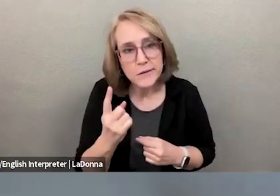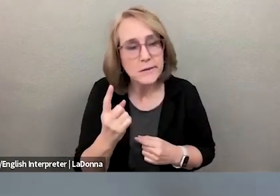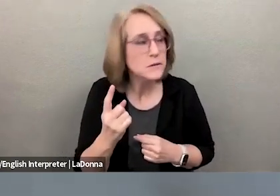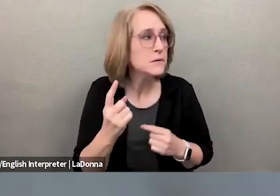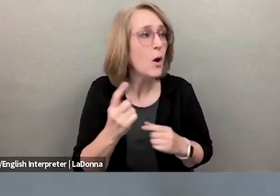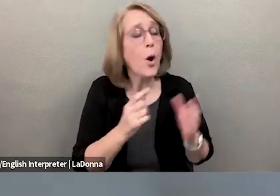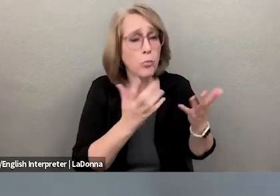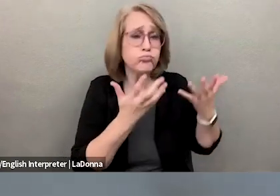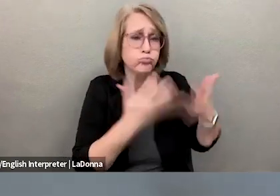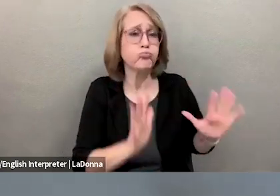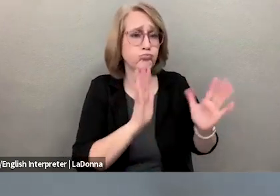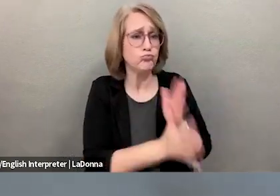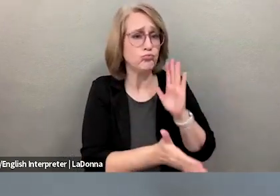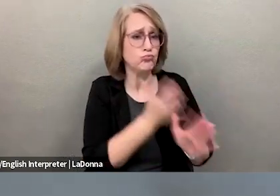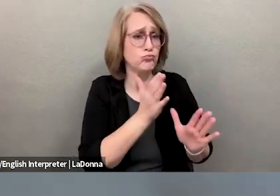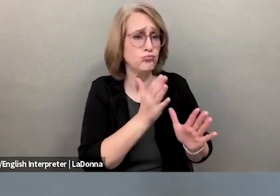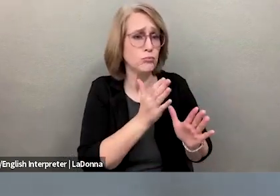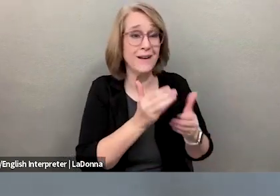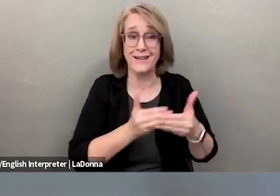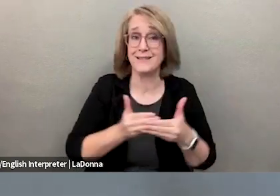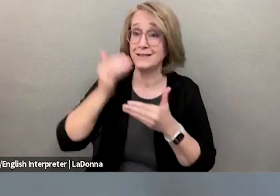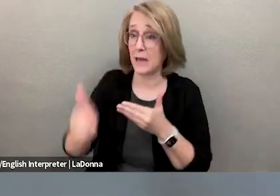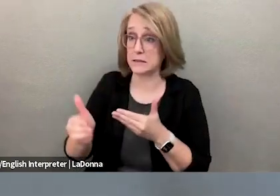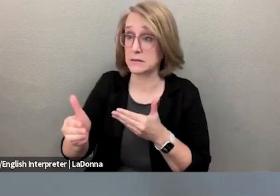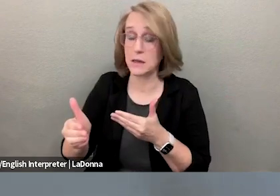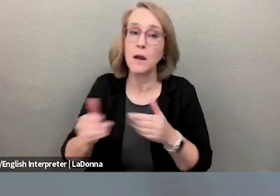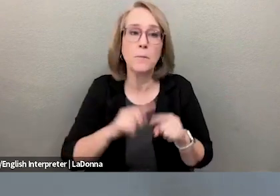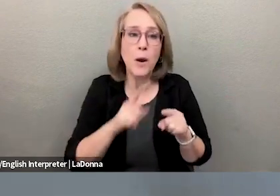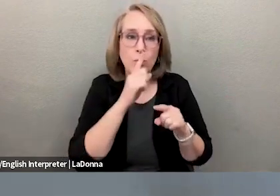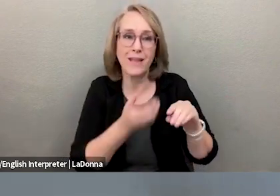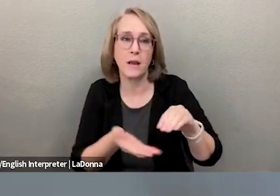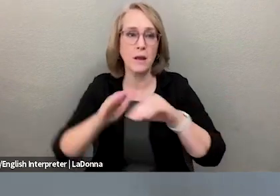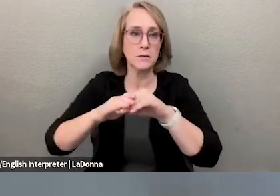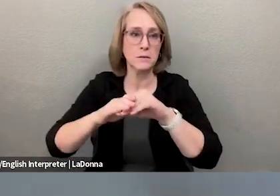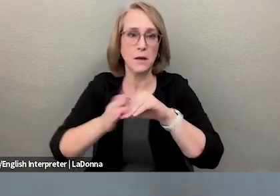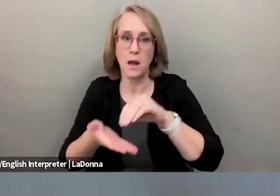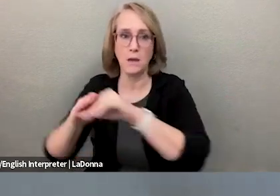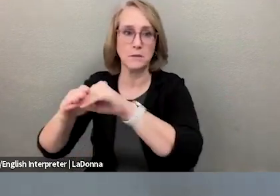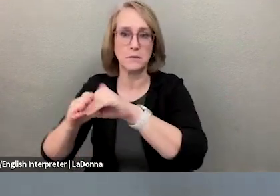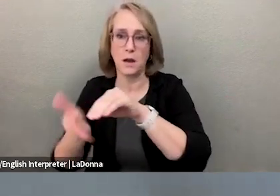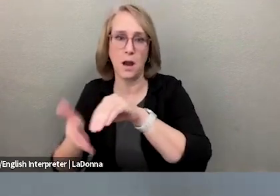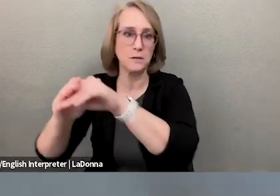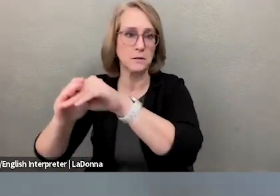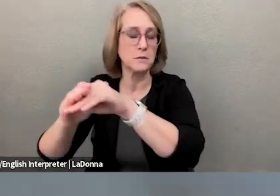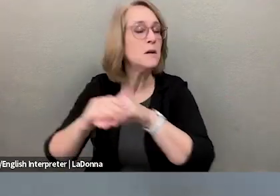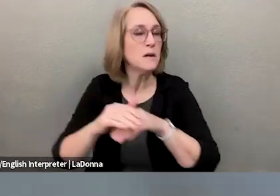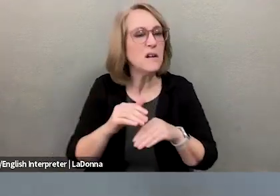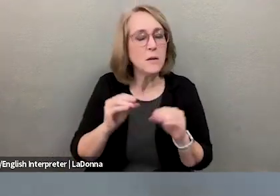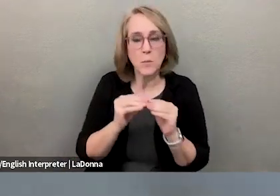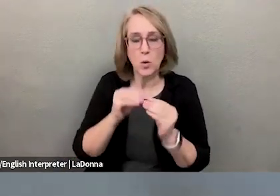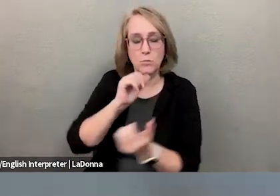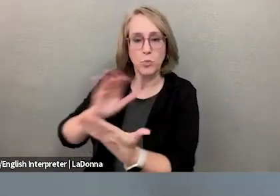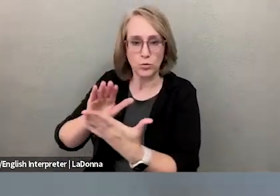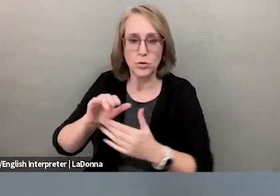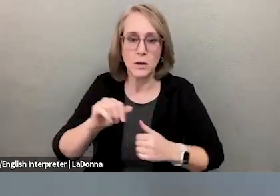moving beyond the actions as they are currently articulated to, what might come next, what might be the next step in some of those actions. So